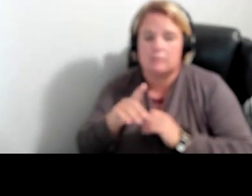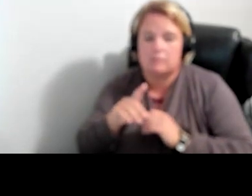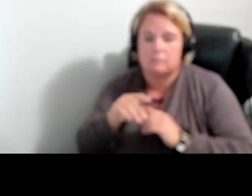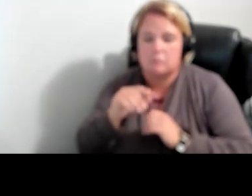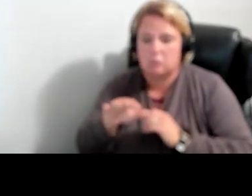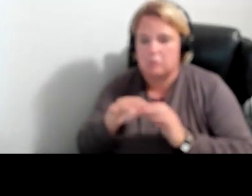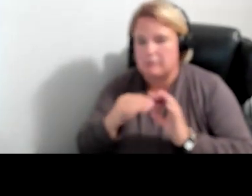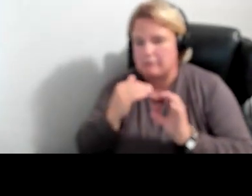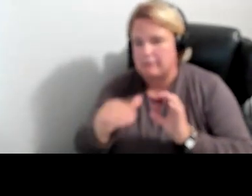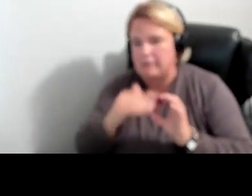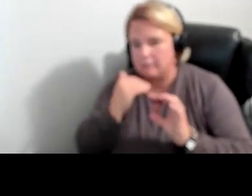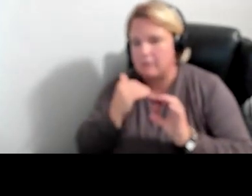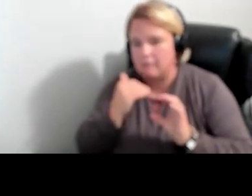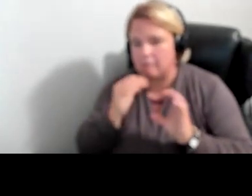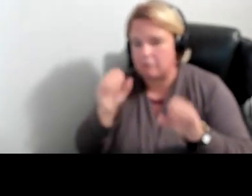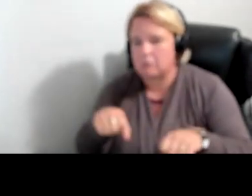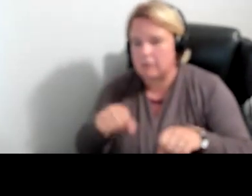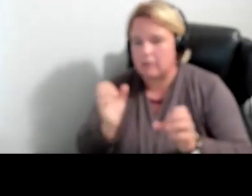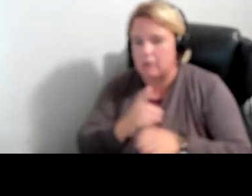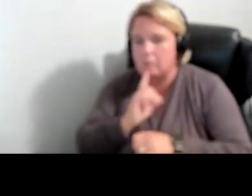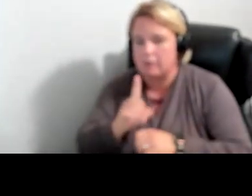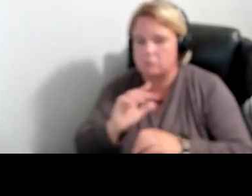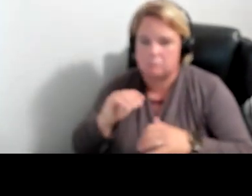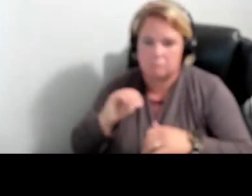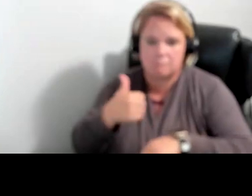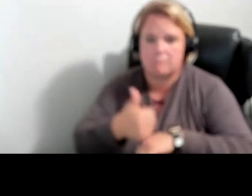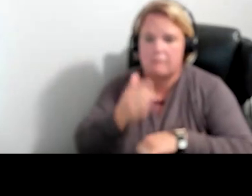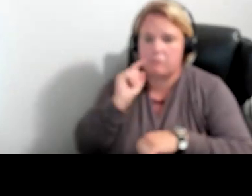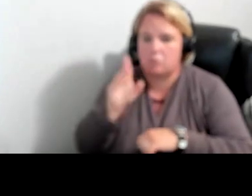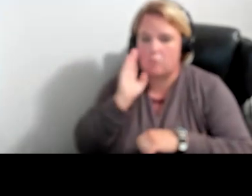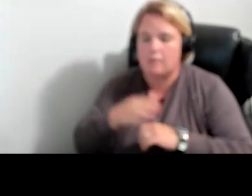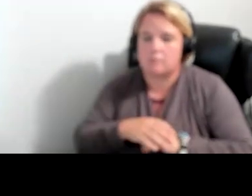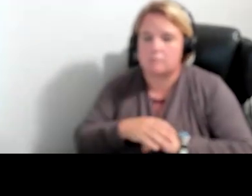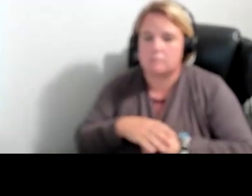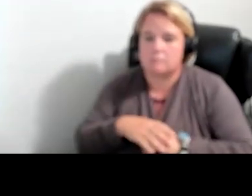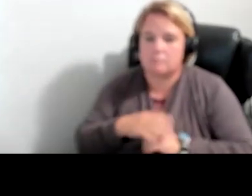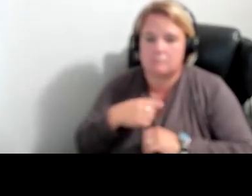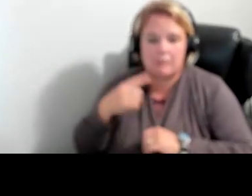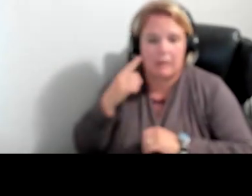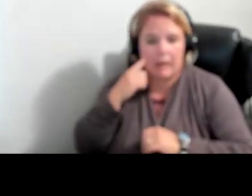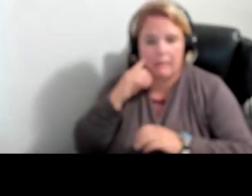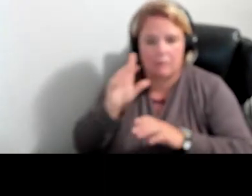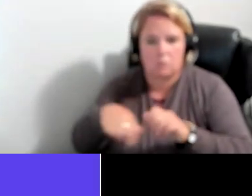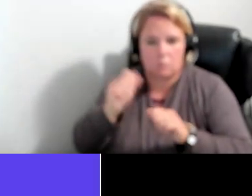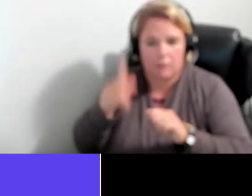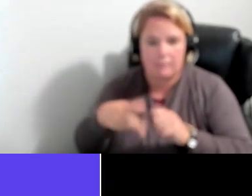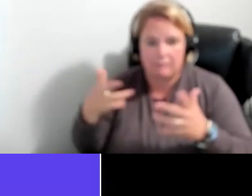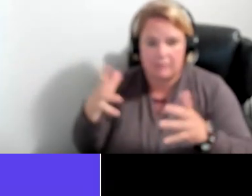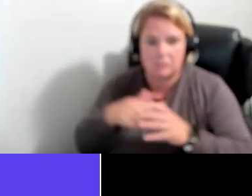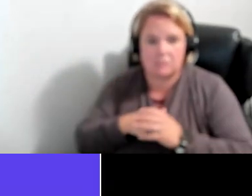dennis.mole@russellcitycollege.edu, and I'll make sure that happens. I think we're in wrap up.